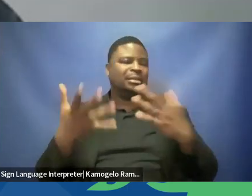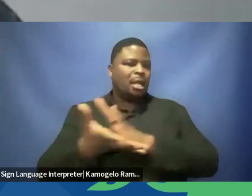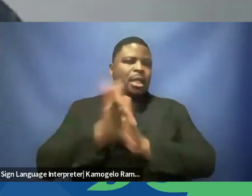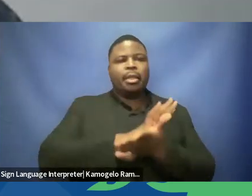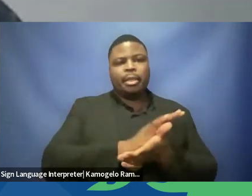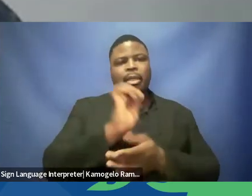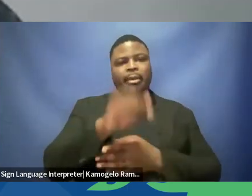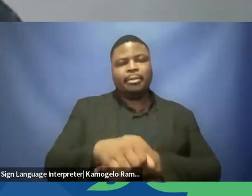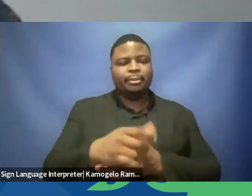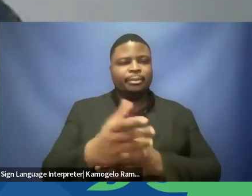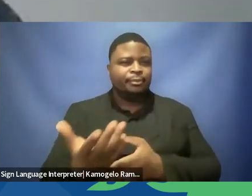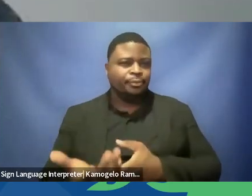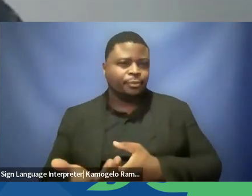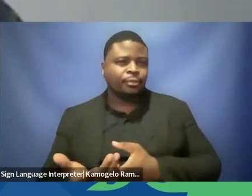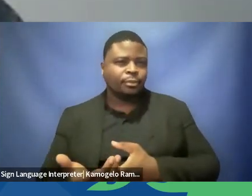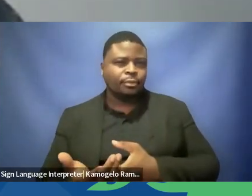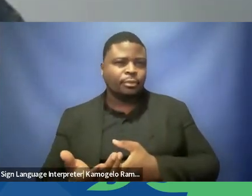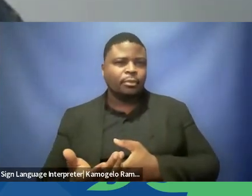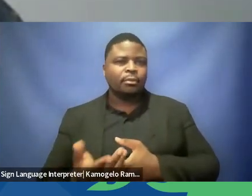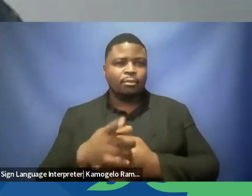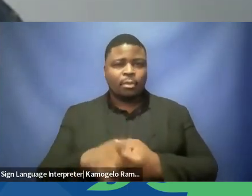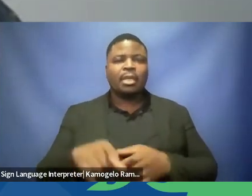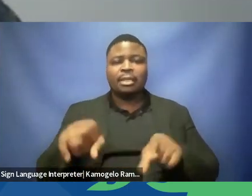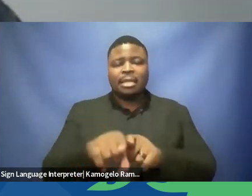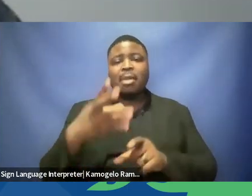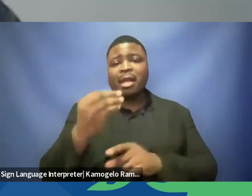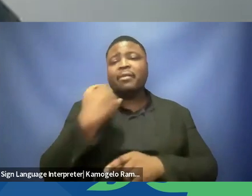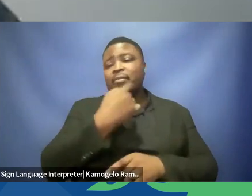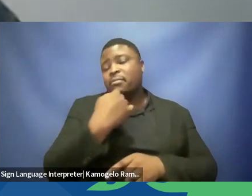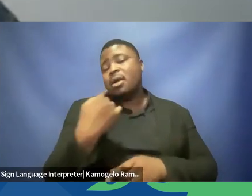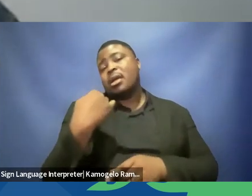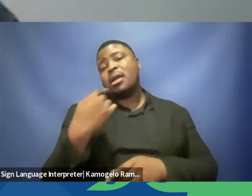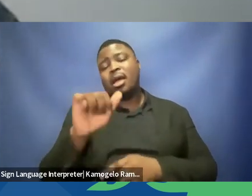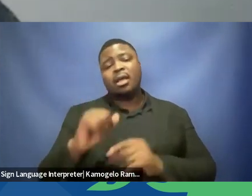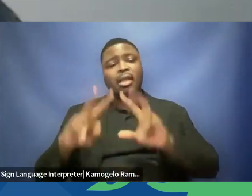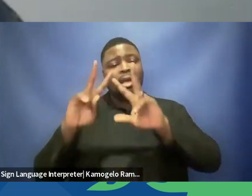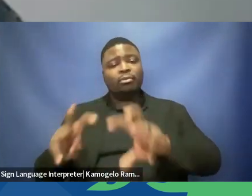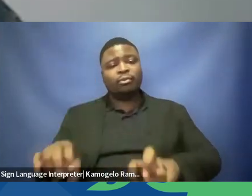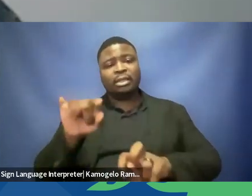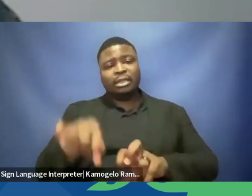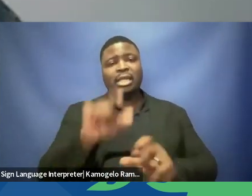the the qualitative research that we've conducted, cases where participants